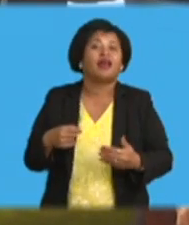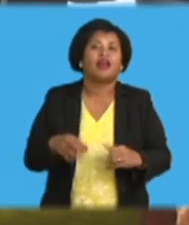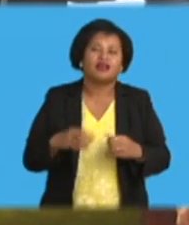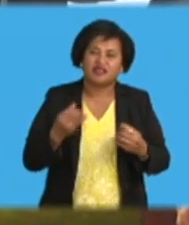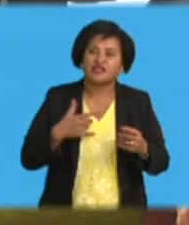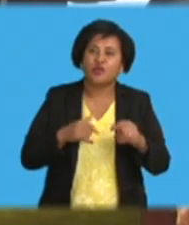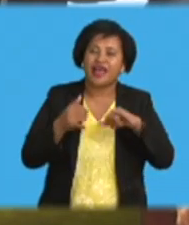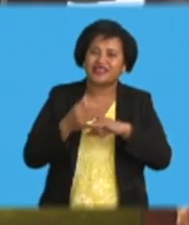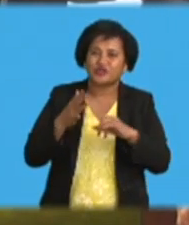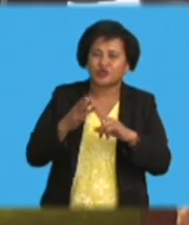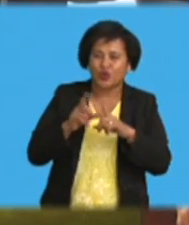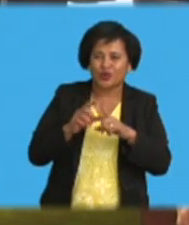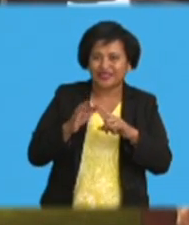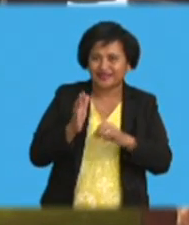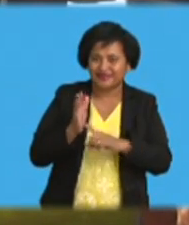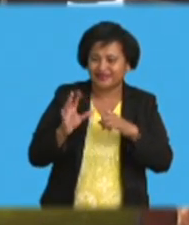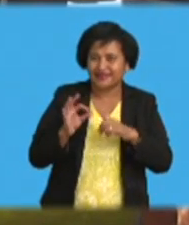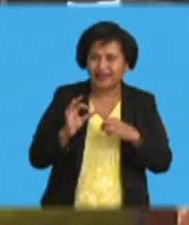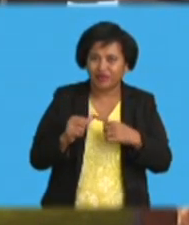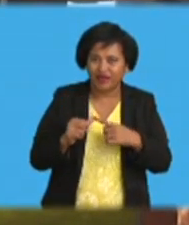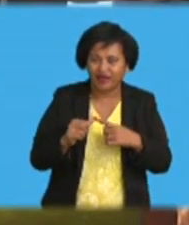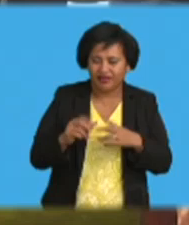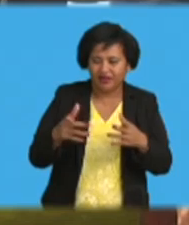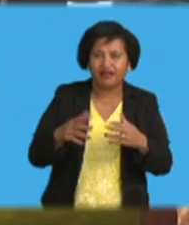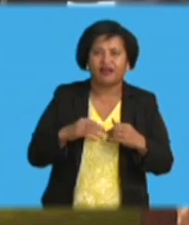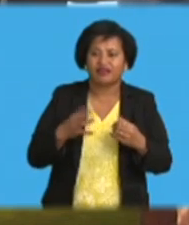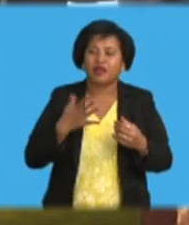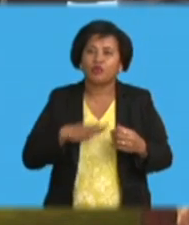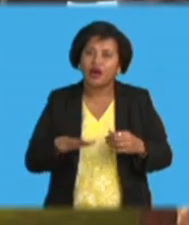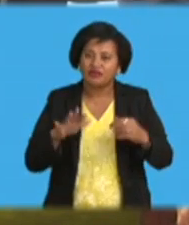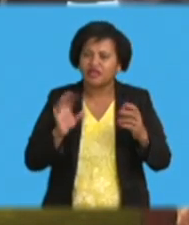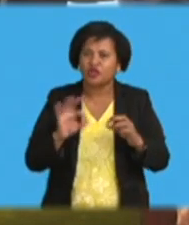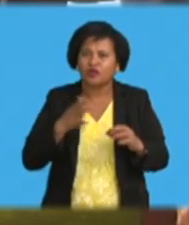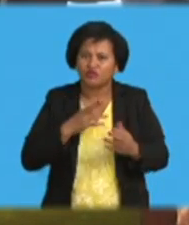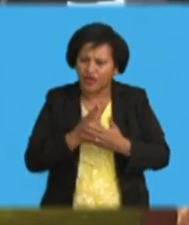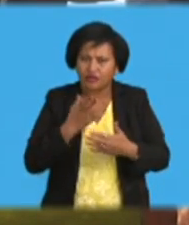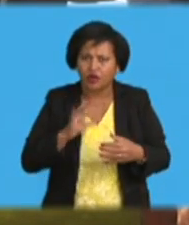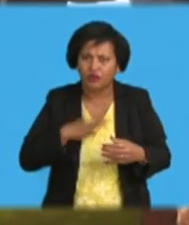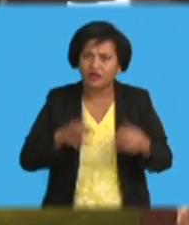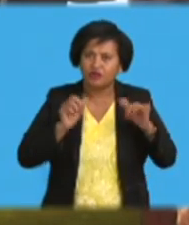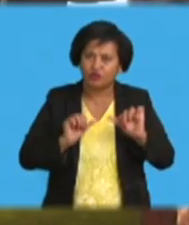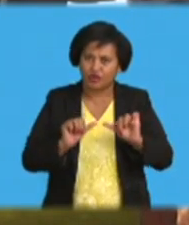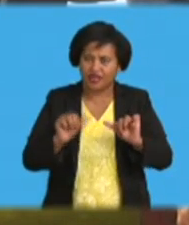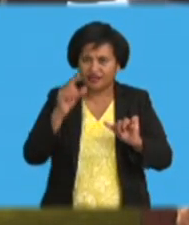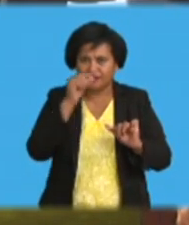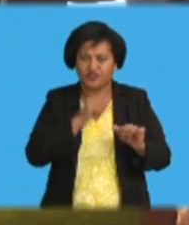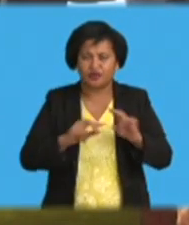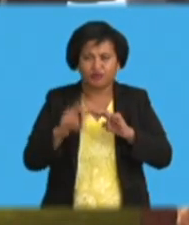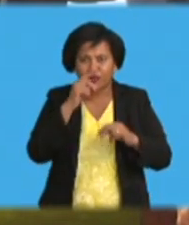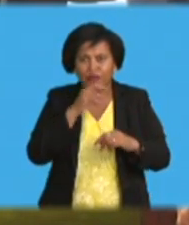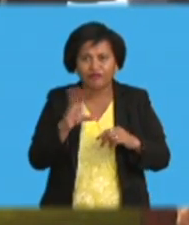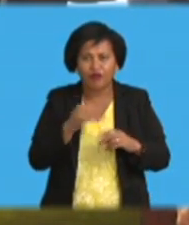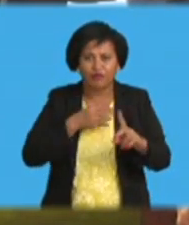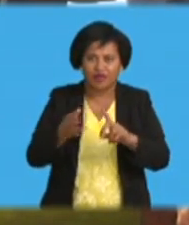and NFP fight against any effort to protect the Fijian people from abuse, exploitation and harassment on social media. Because